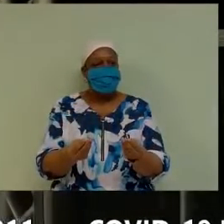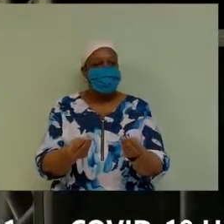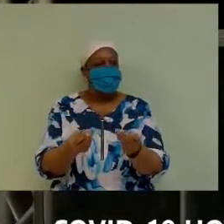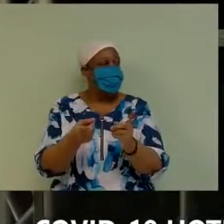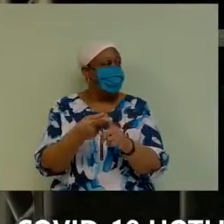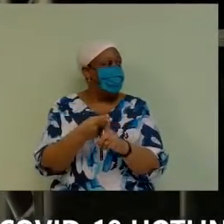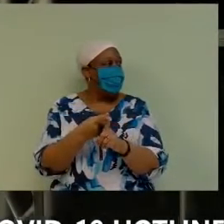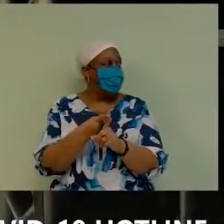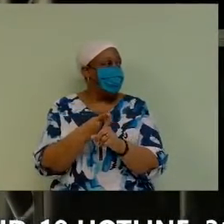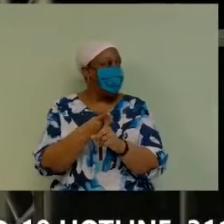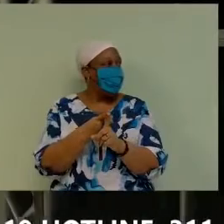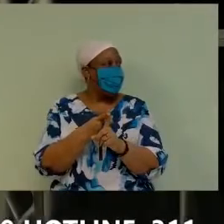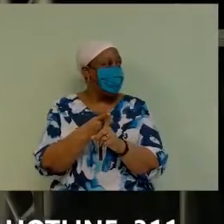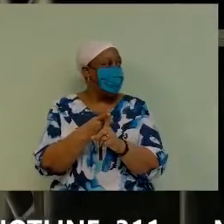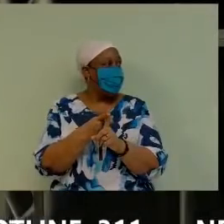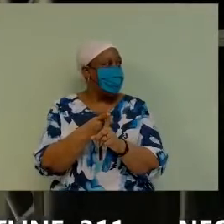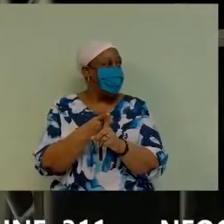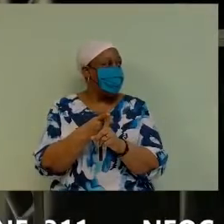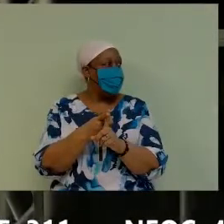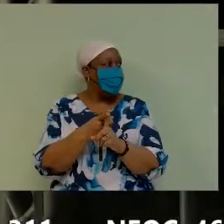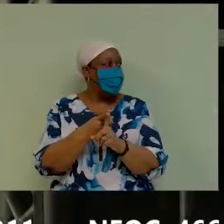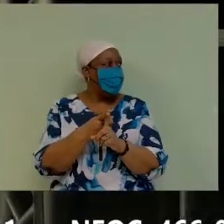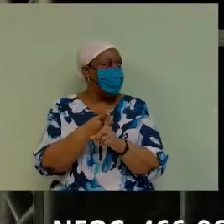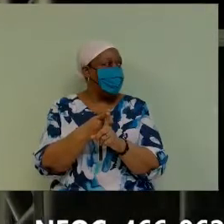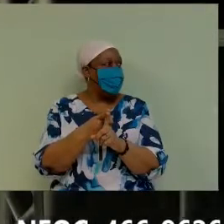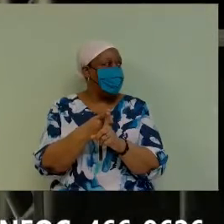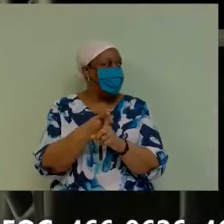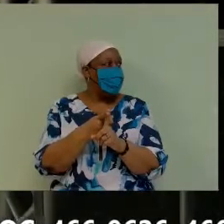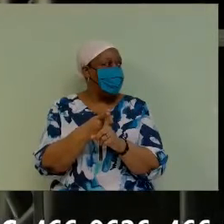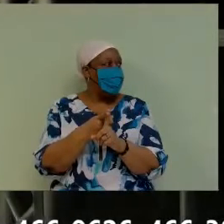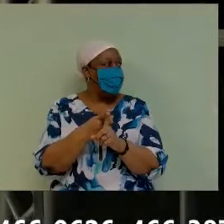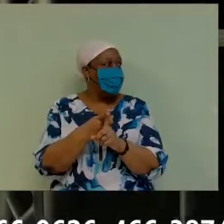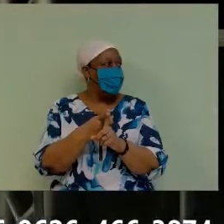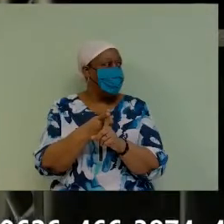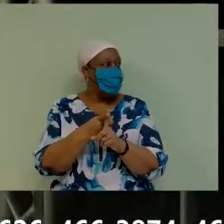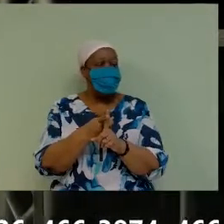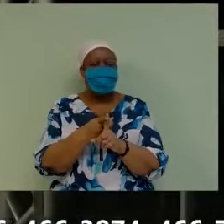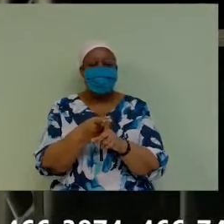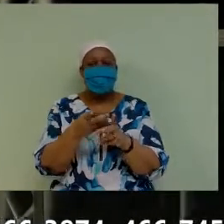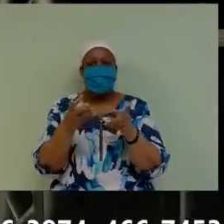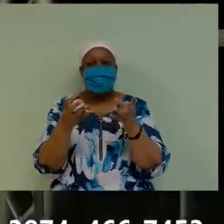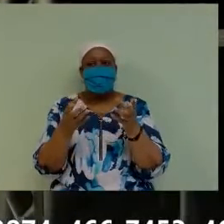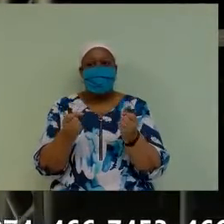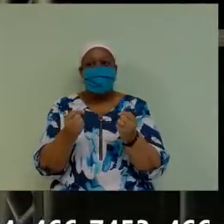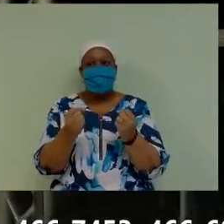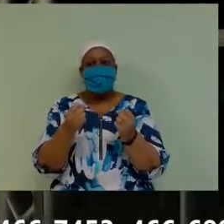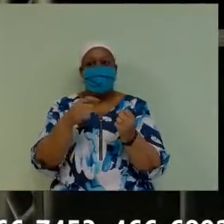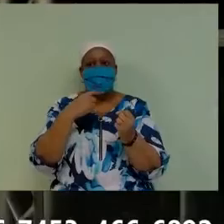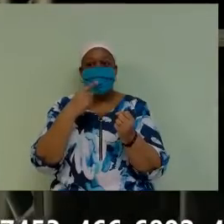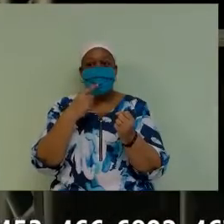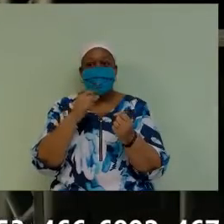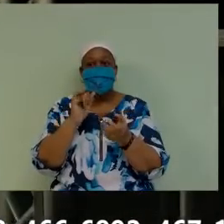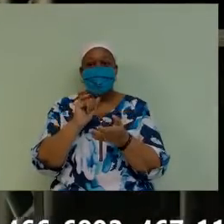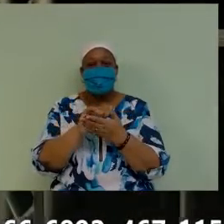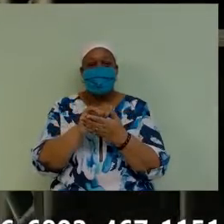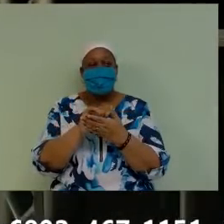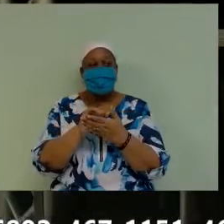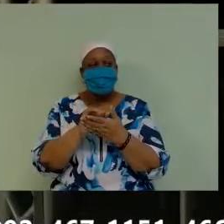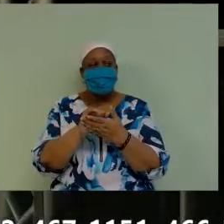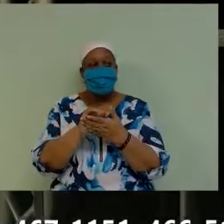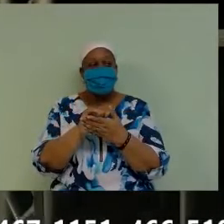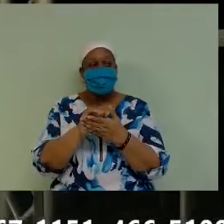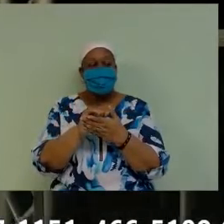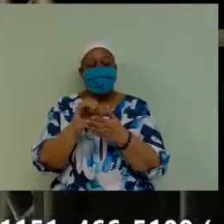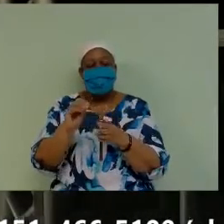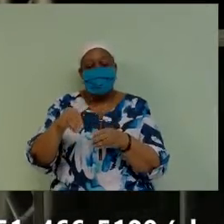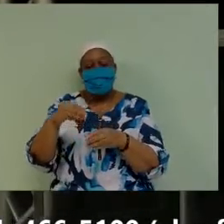will each in the various supermarkets receive their personal gift vouchers, but we have just a prototype of the gift voucher here, and I want